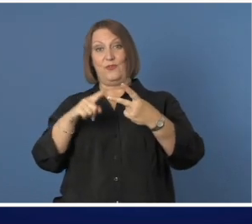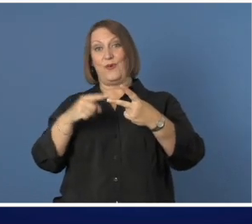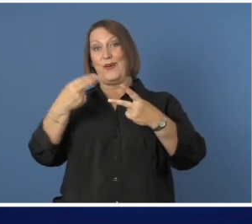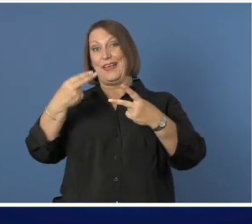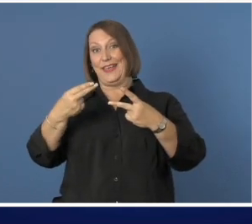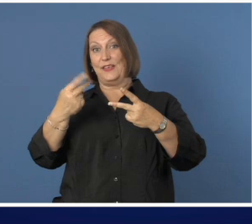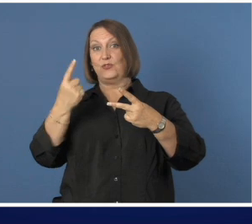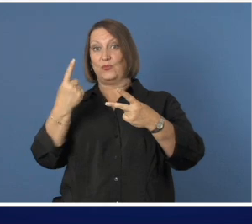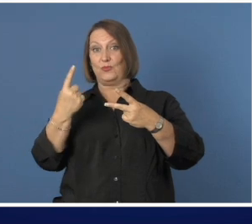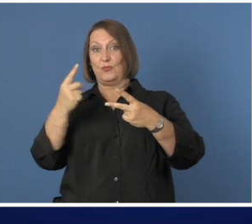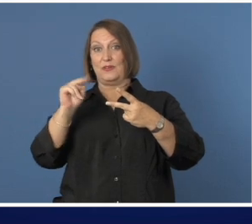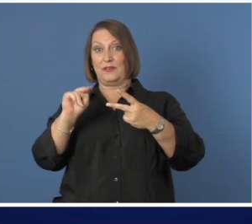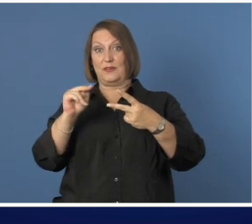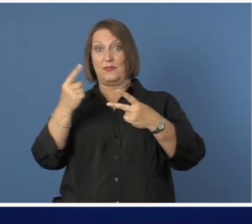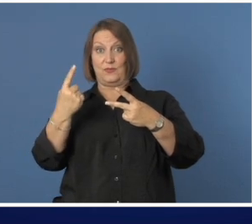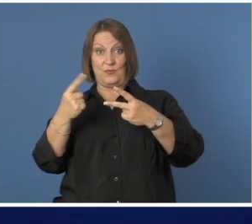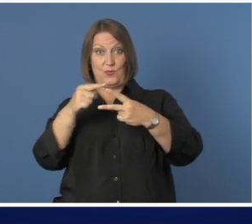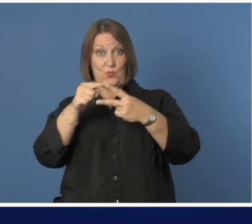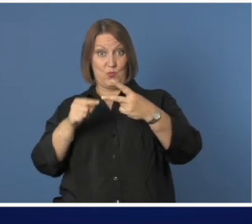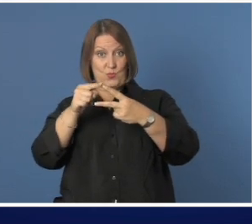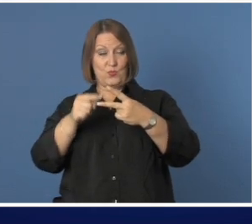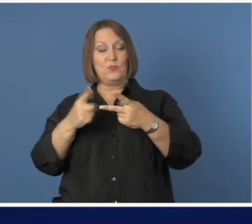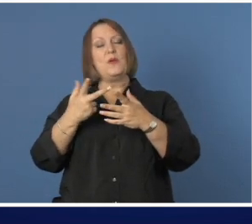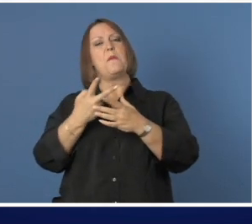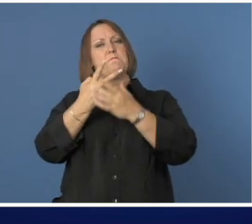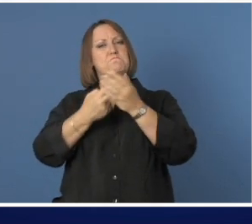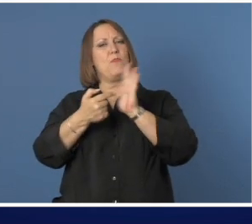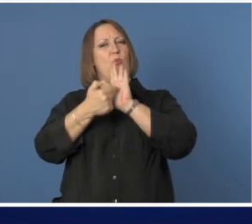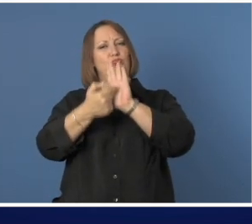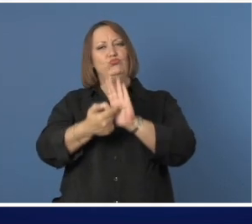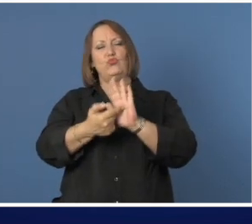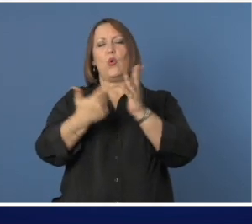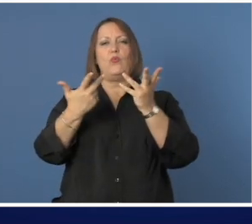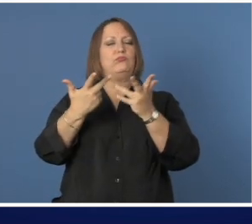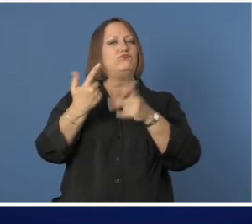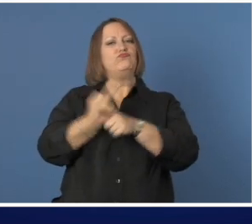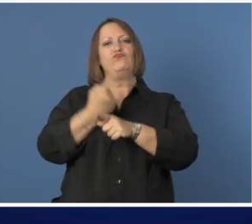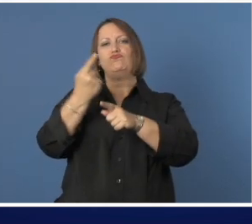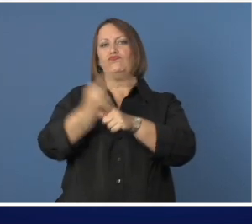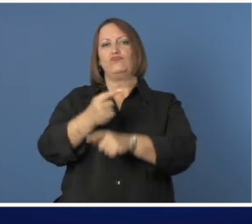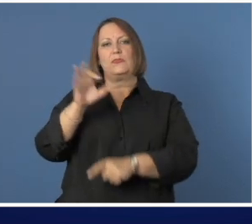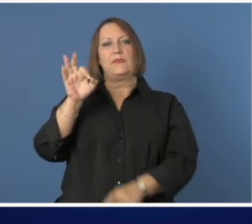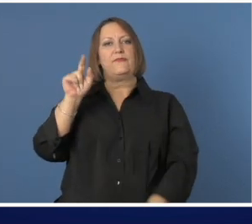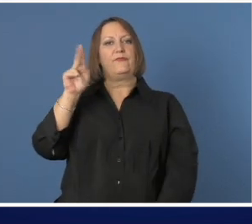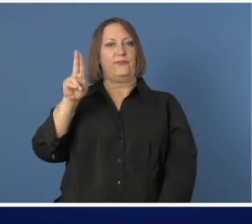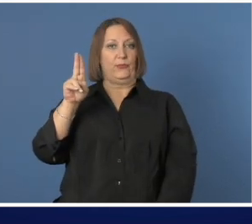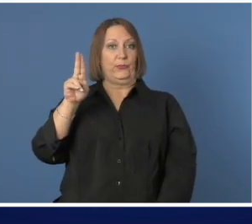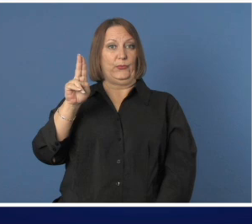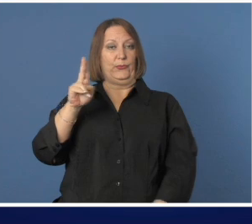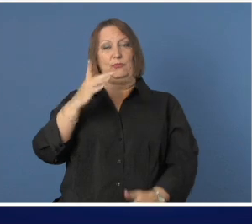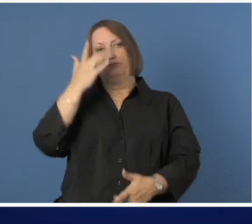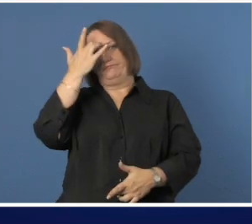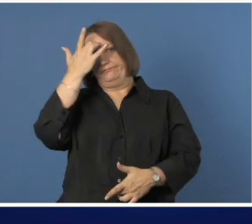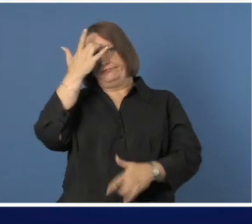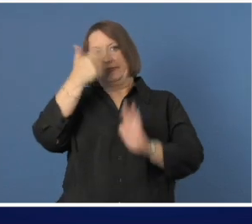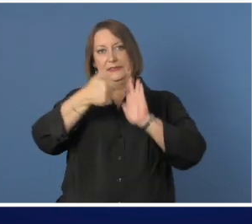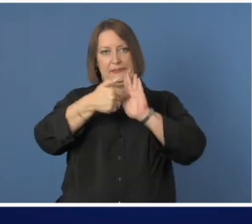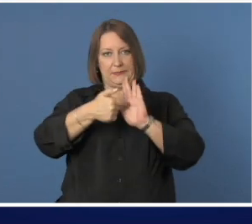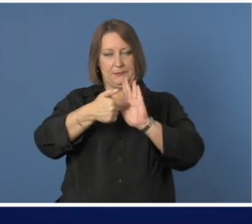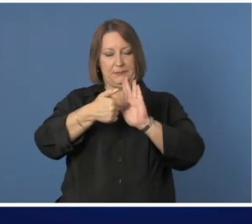h1n1 have shown everything from typical human influenza